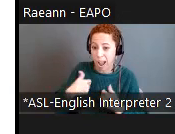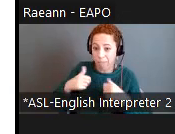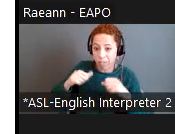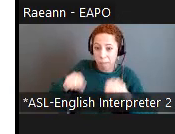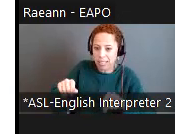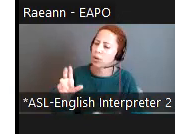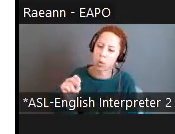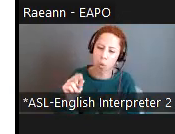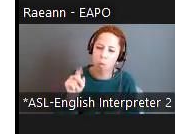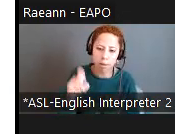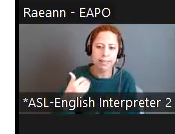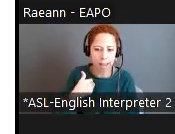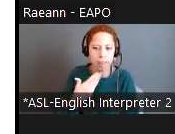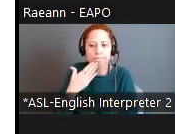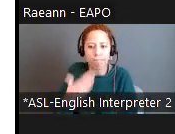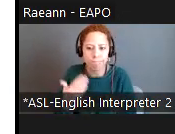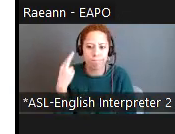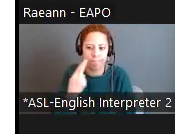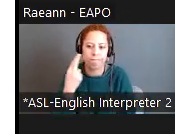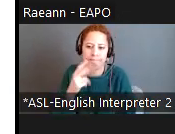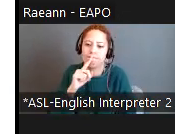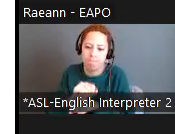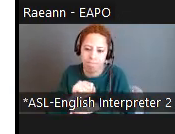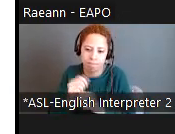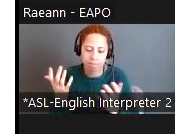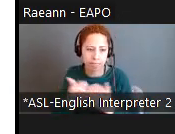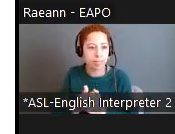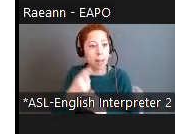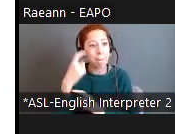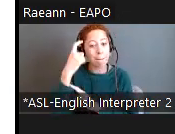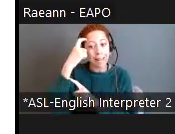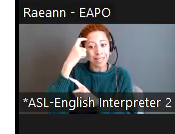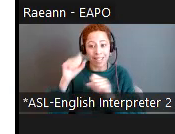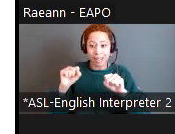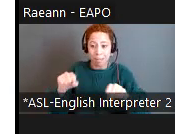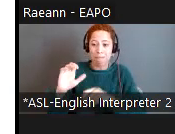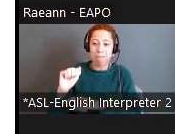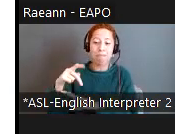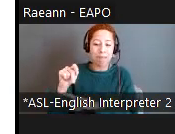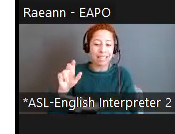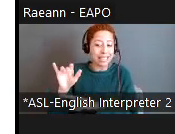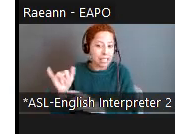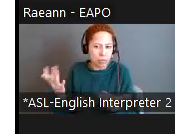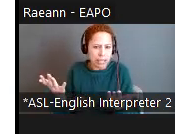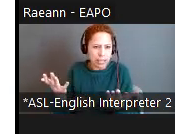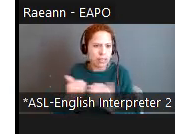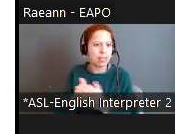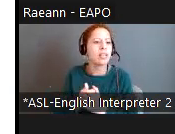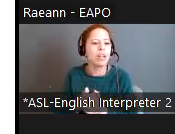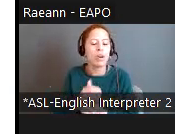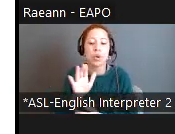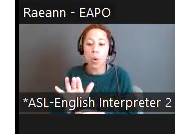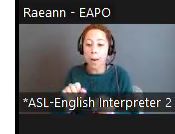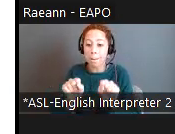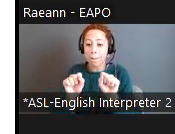to have more to go on. So what is mental capacity? Well, simply it's your ability to